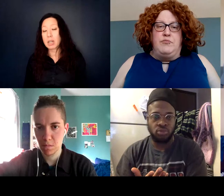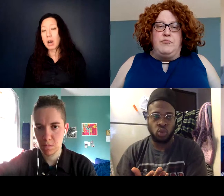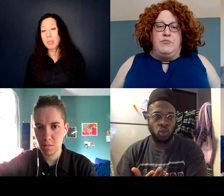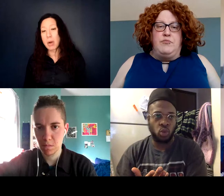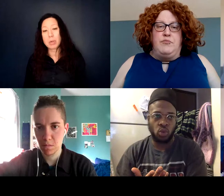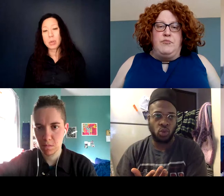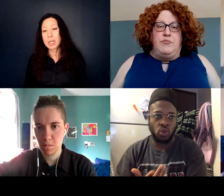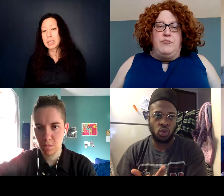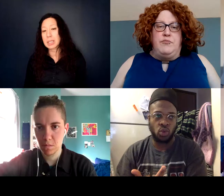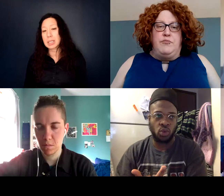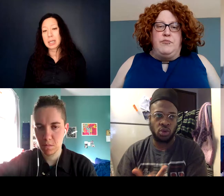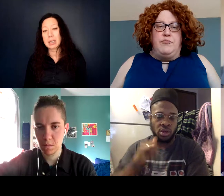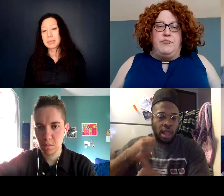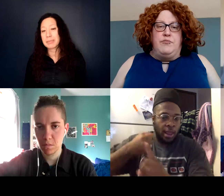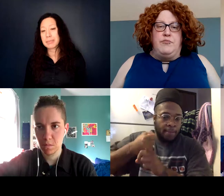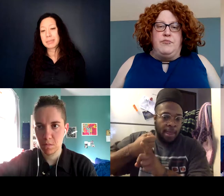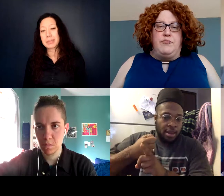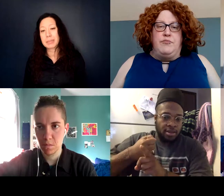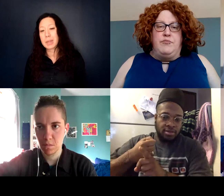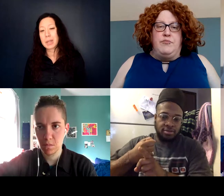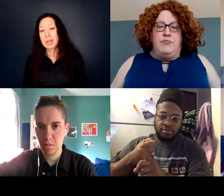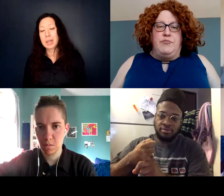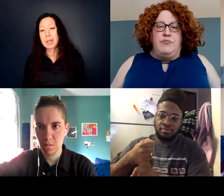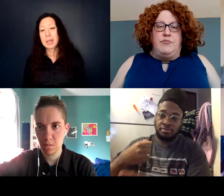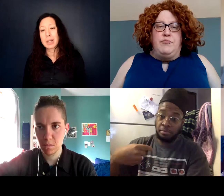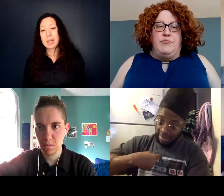put information on our PowerPoint.